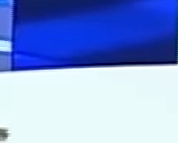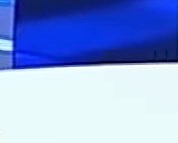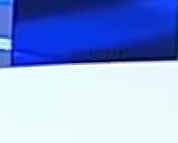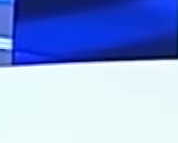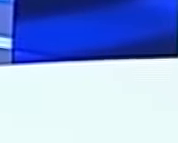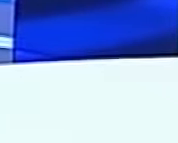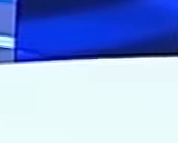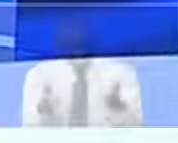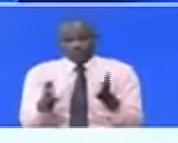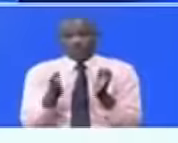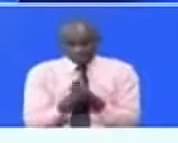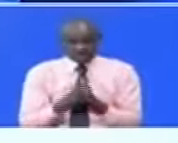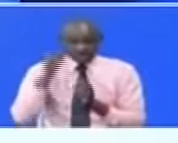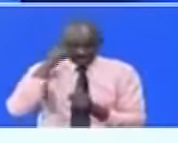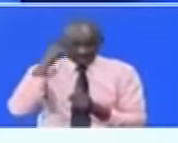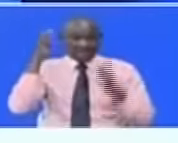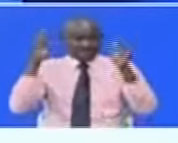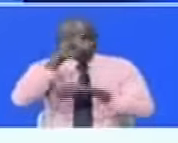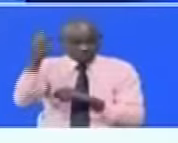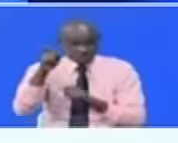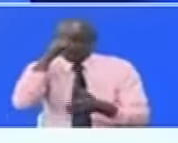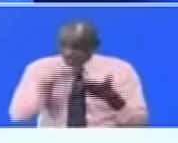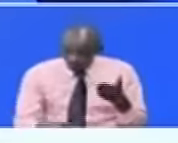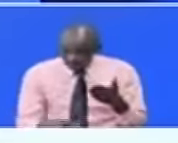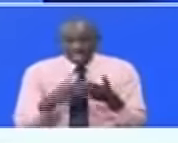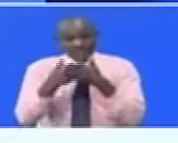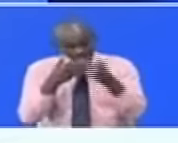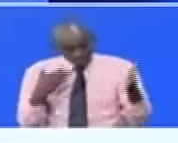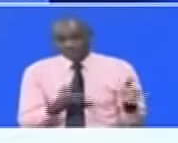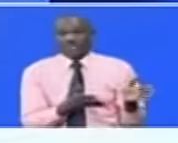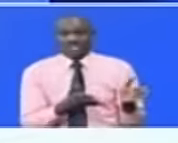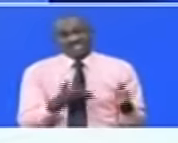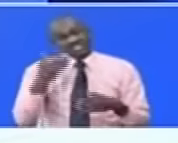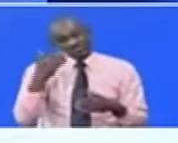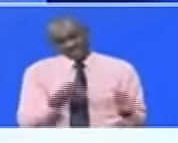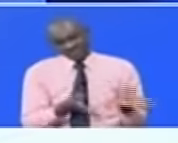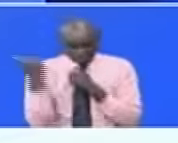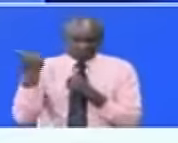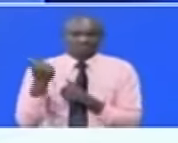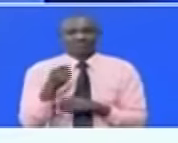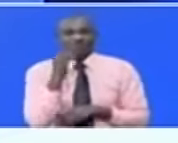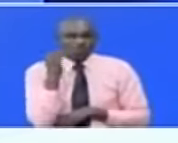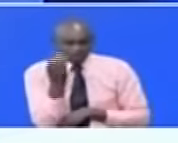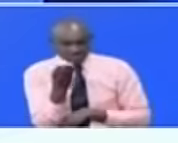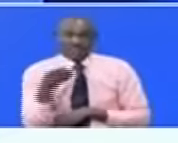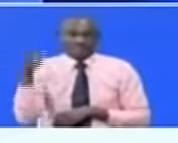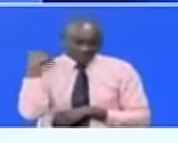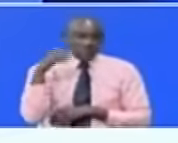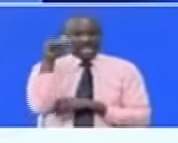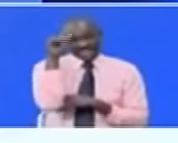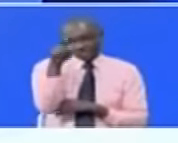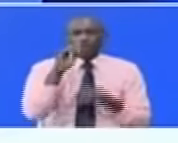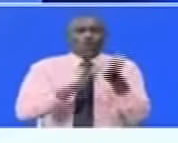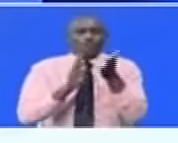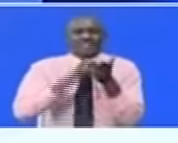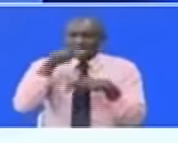Right, we want to have a review of our big question tonight before we leave for the evening. And of course, we had asked you to comment